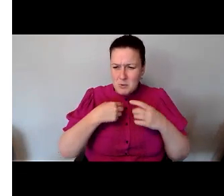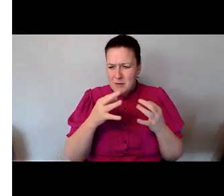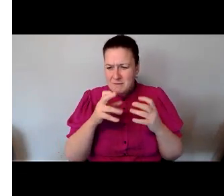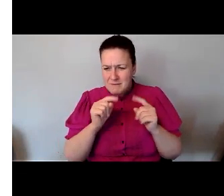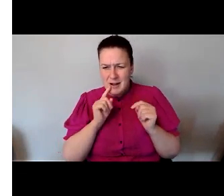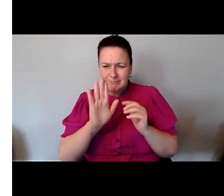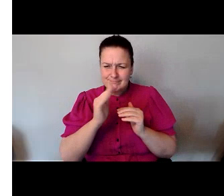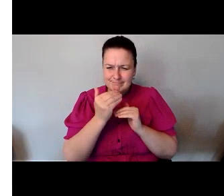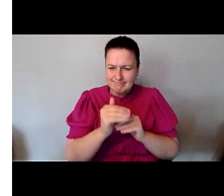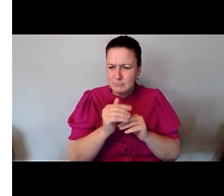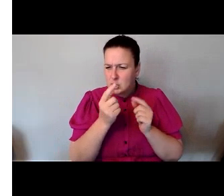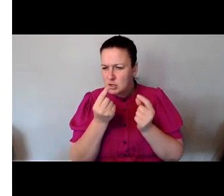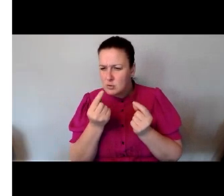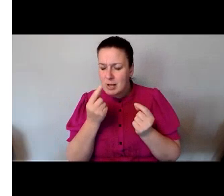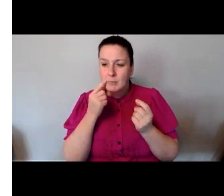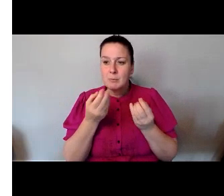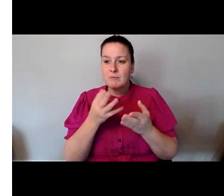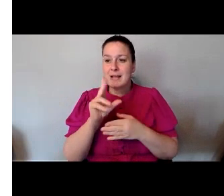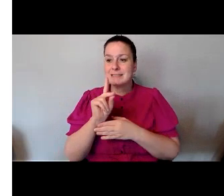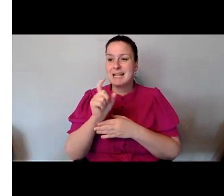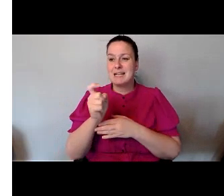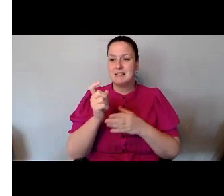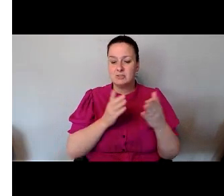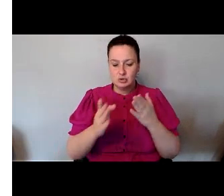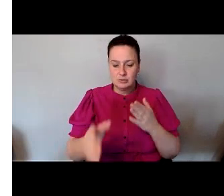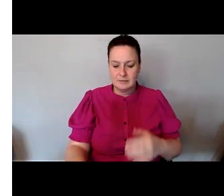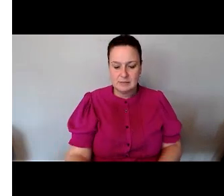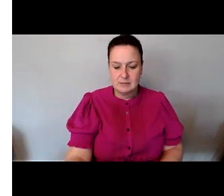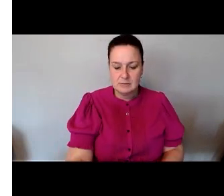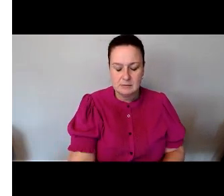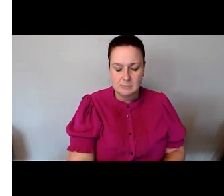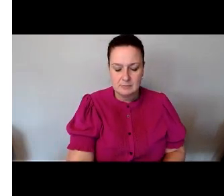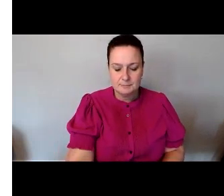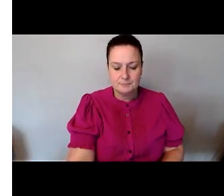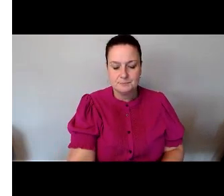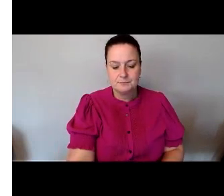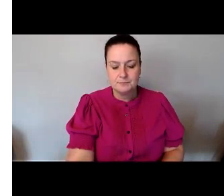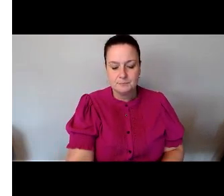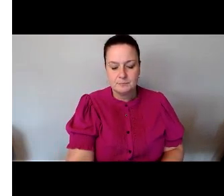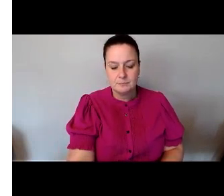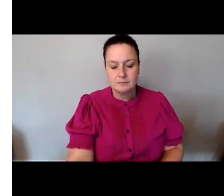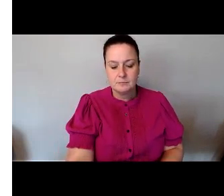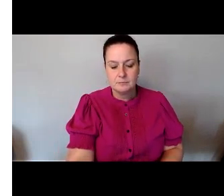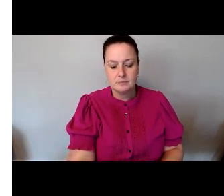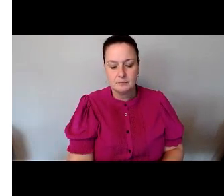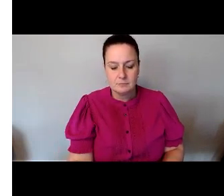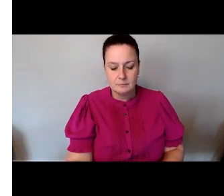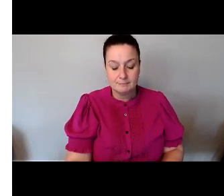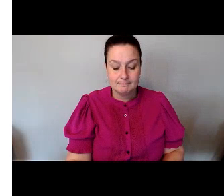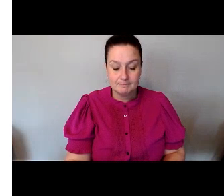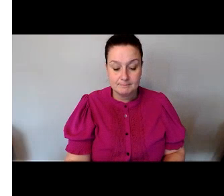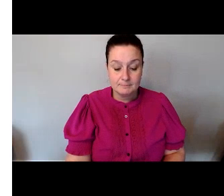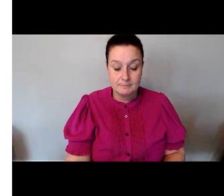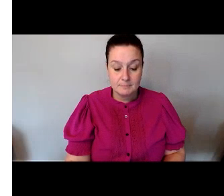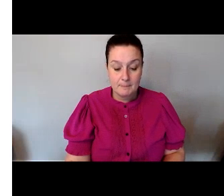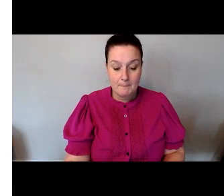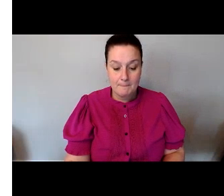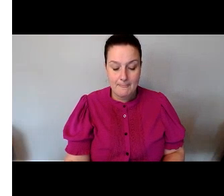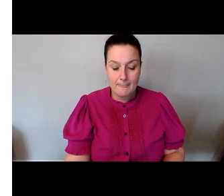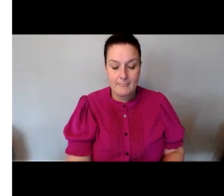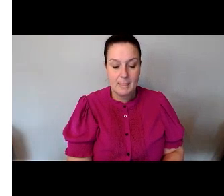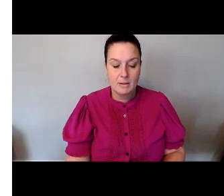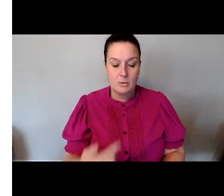limitations, we can provide diagnostic services. We provide vocational evaluations, and that's kind of what in